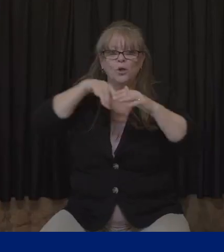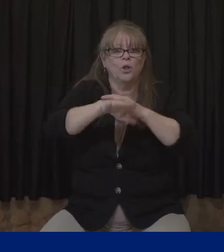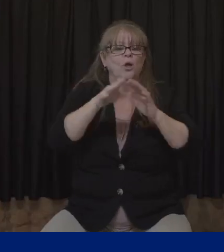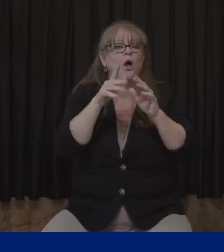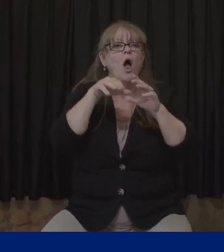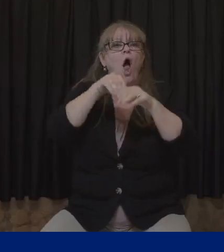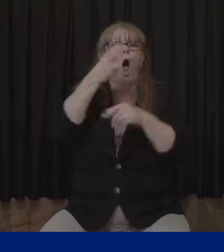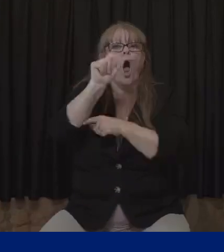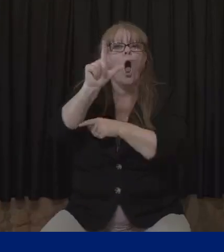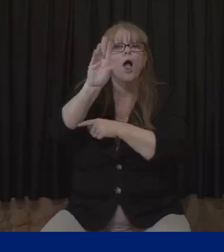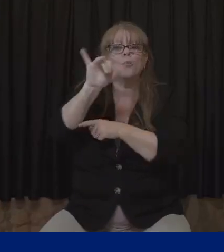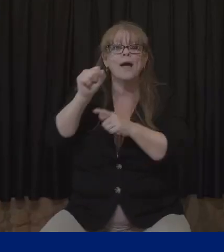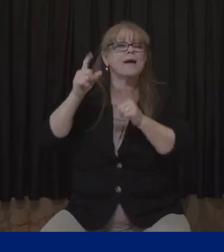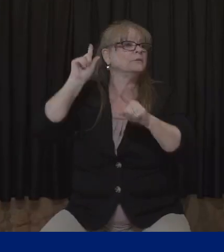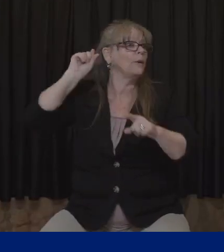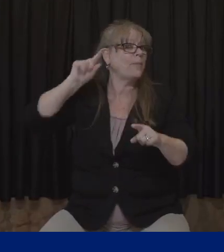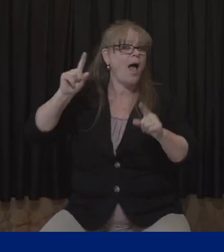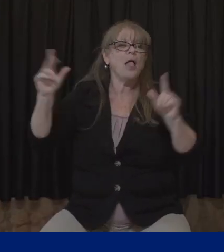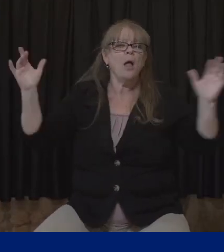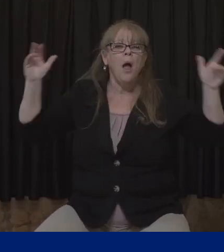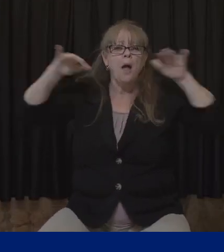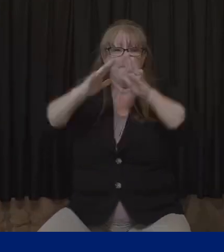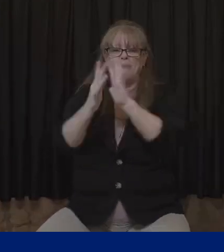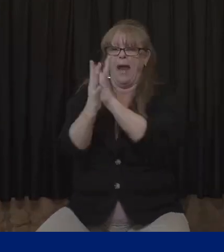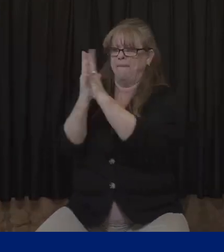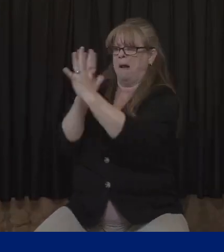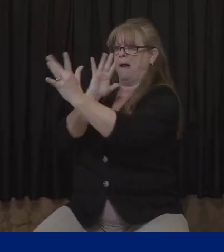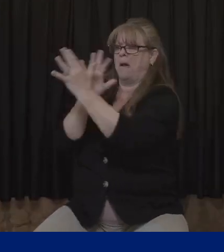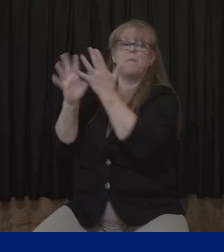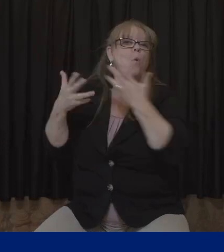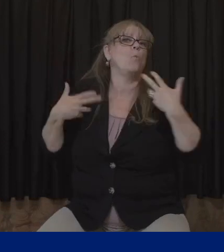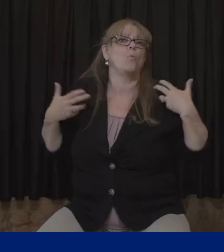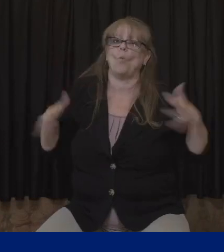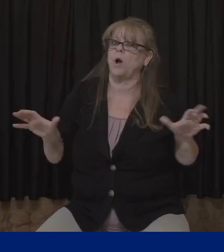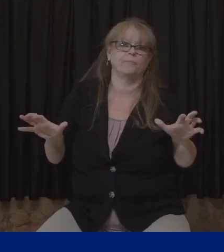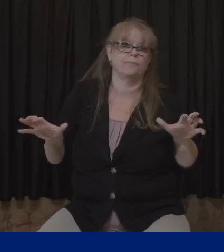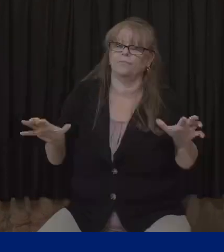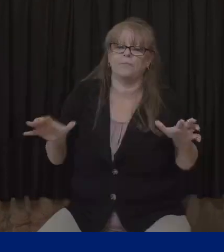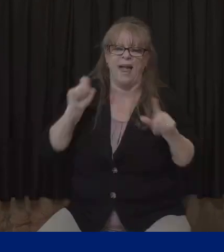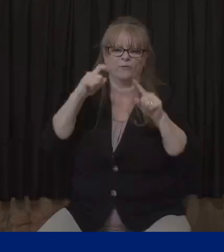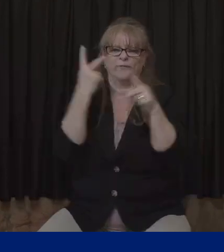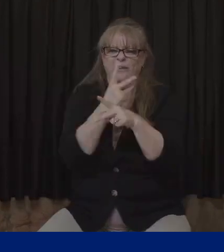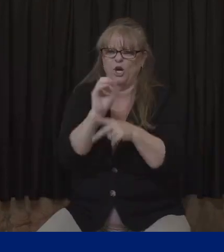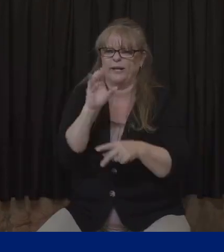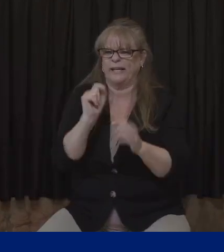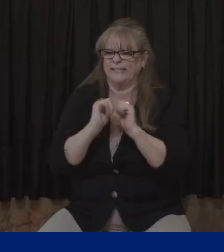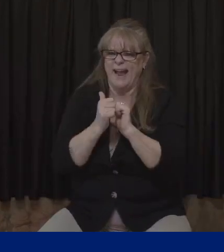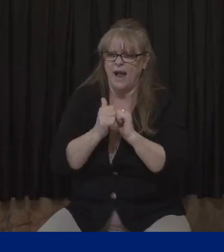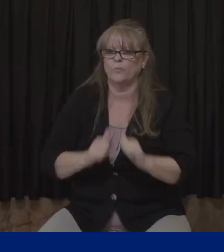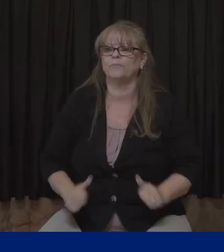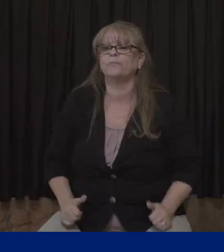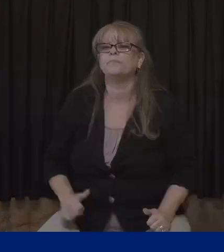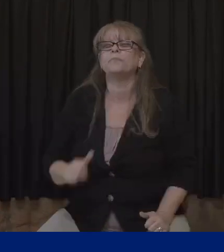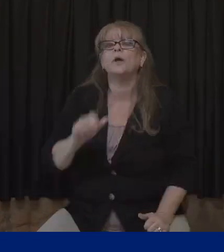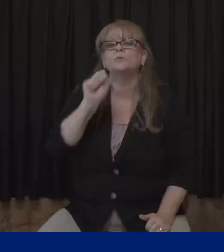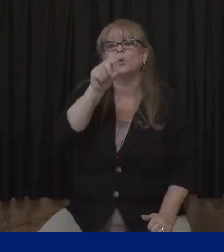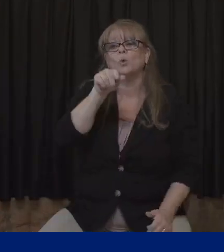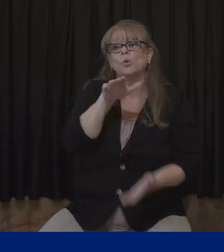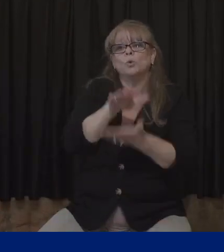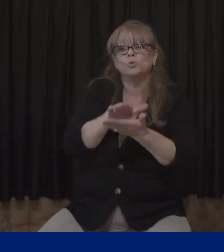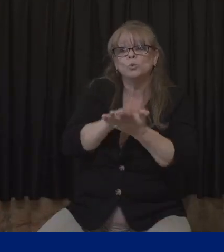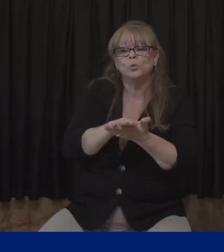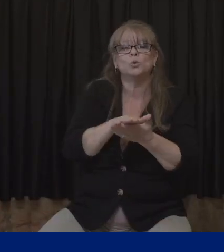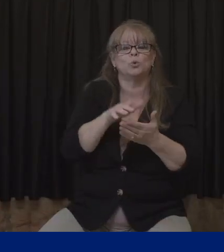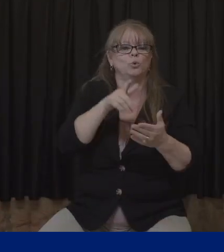not resuming for the next few weeks. They're doing online, working on those protocols for the fall. And they're able to use and encouraged to use buildings in